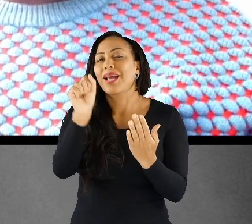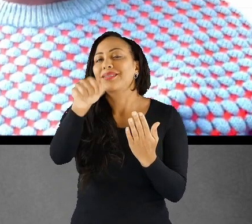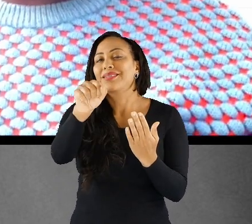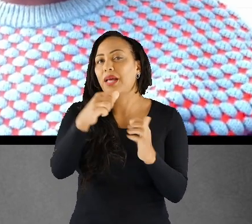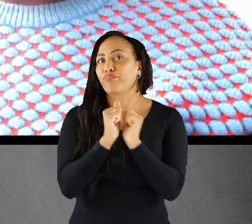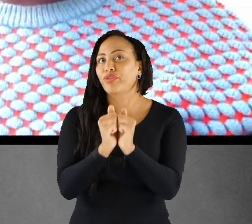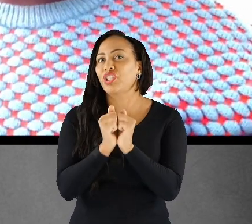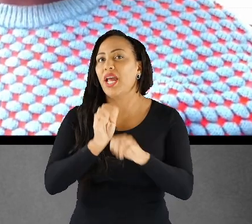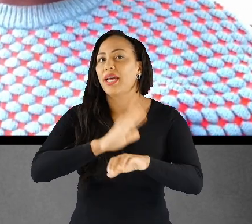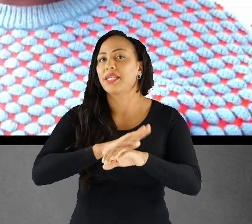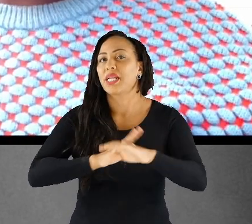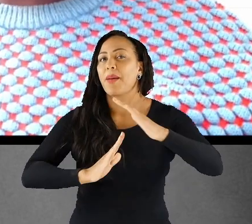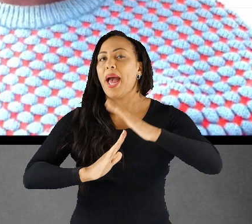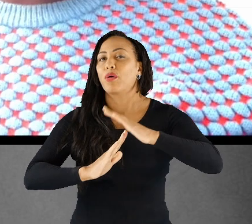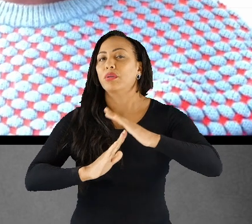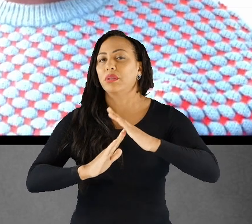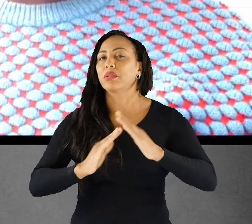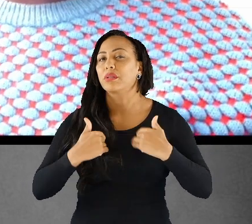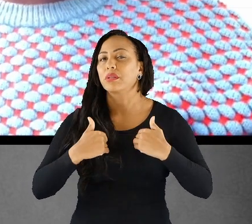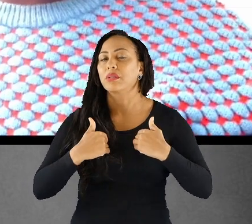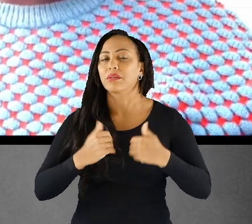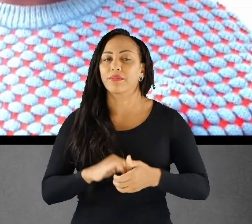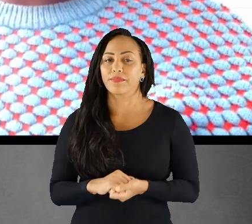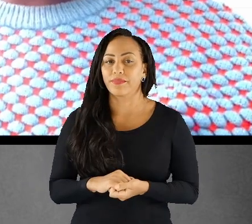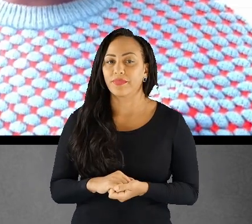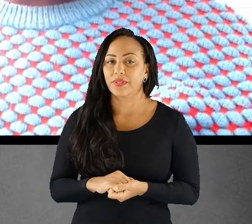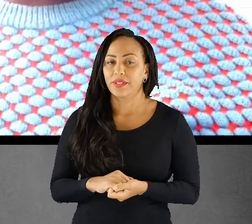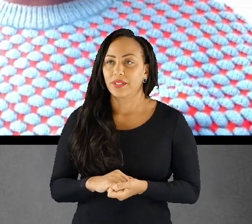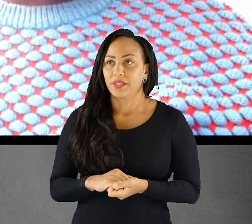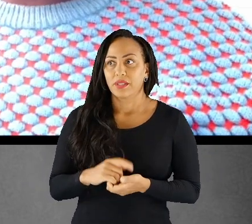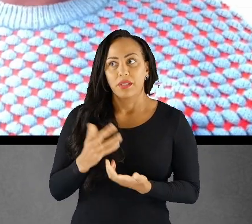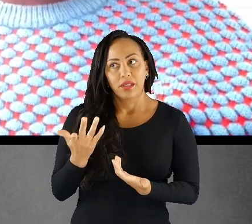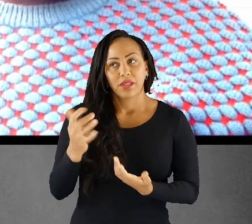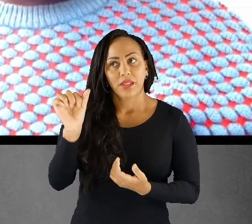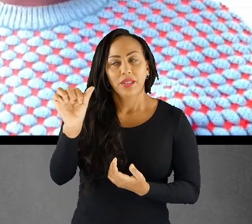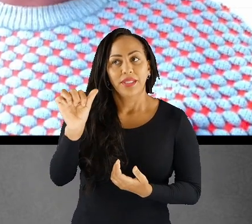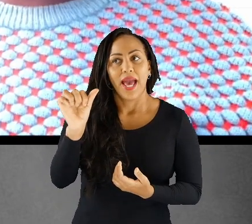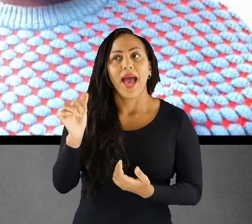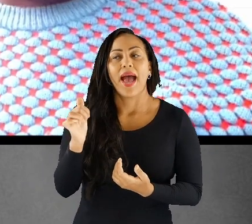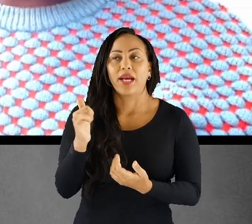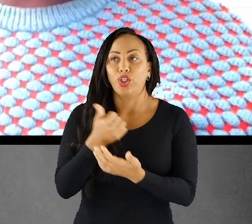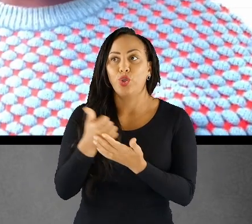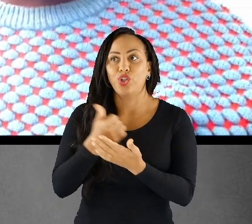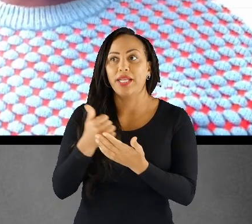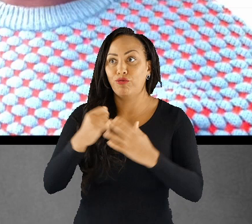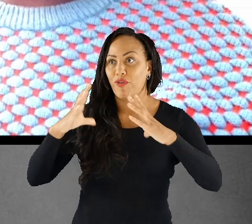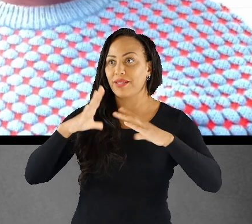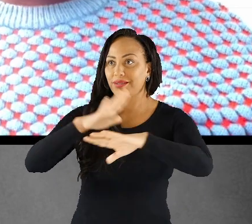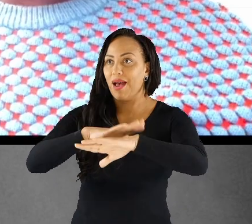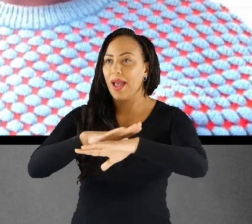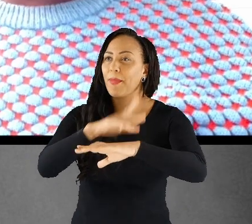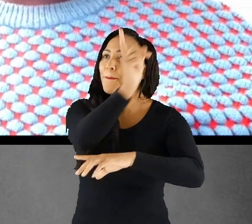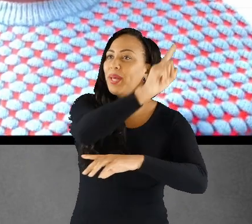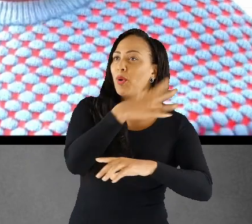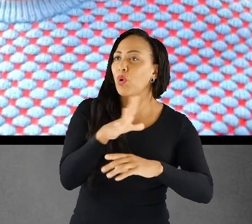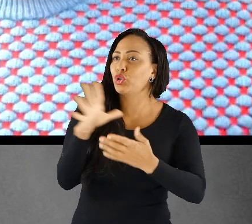time out. Mm-hmm. Mm-hmm. And it's a time that everyone wants to take from you, and you have to really hold that space and that time